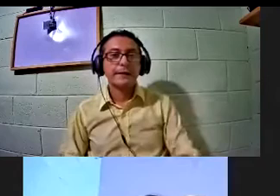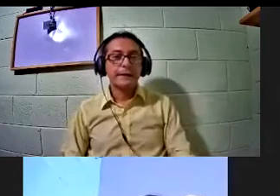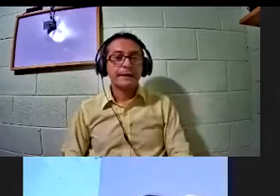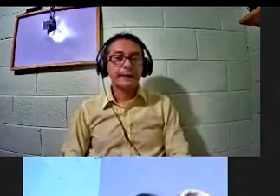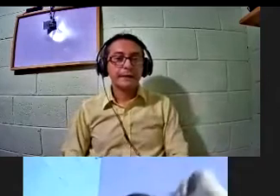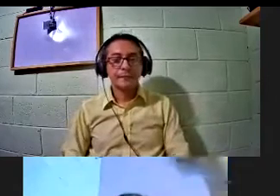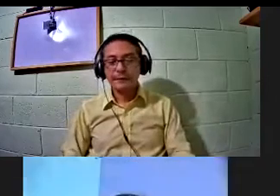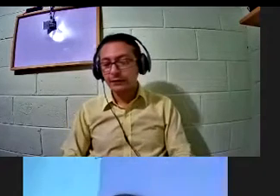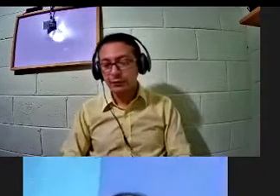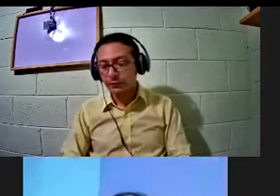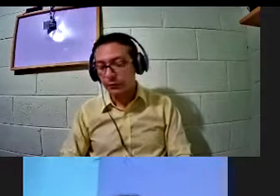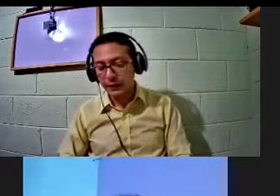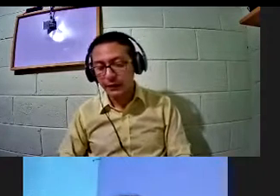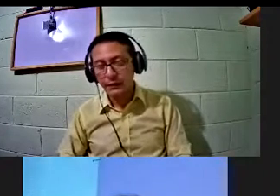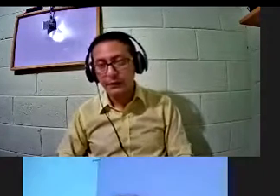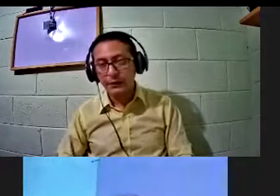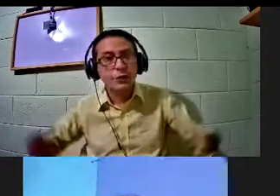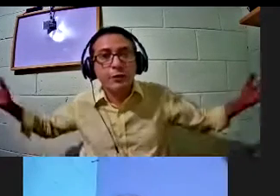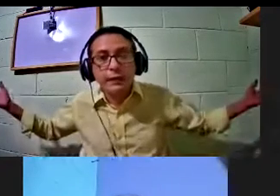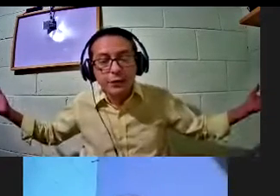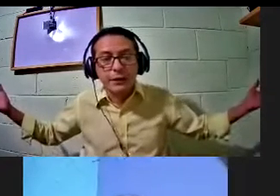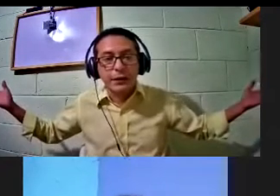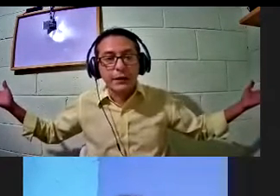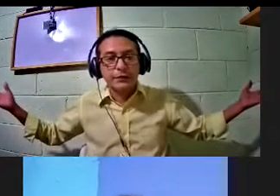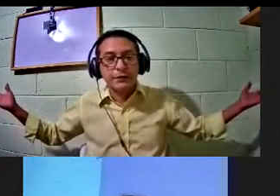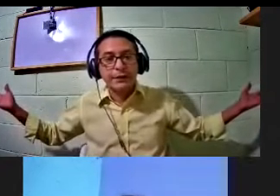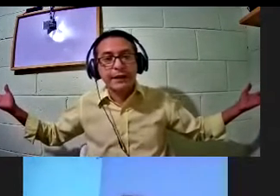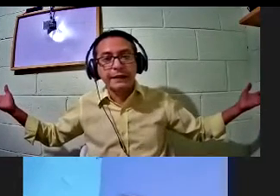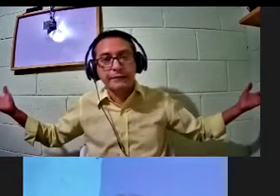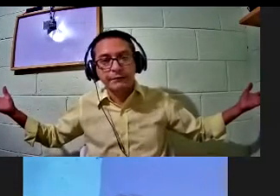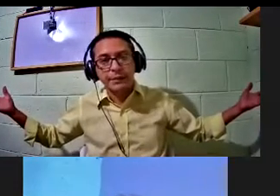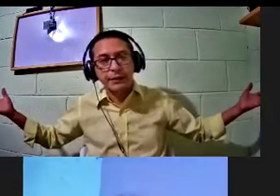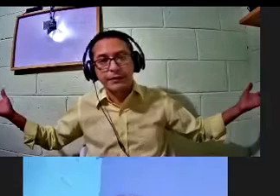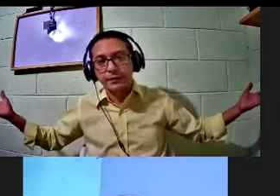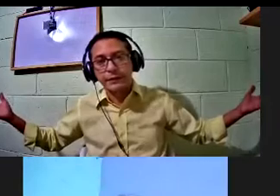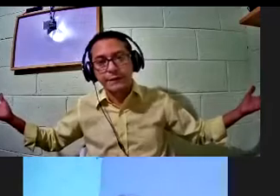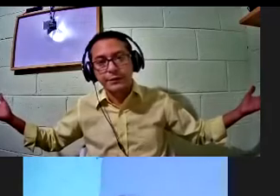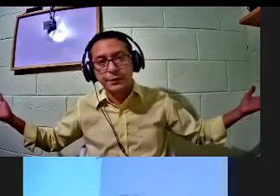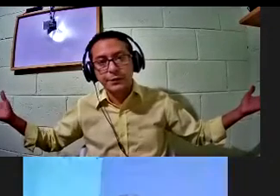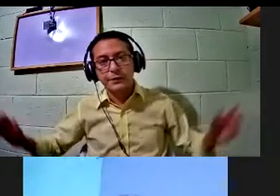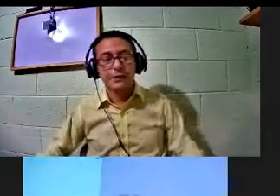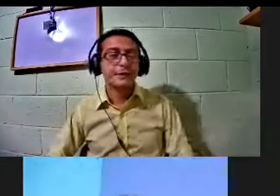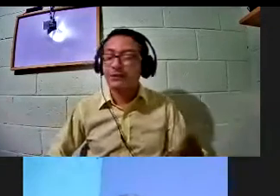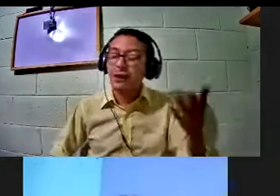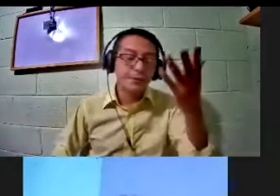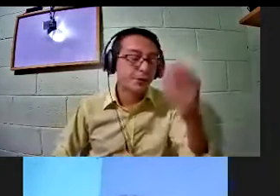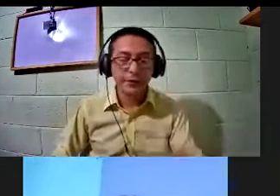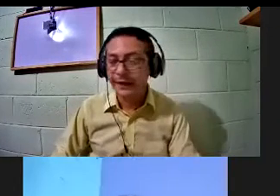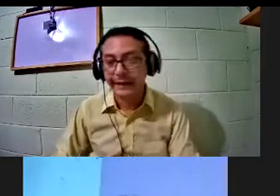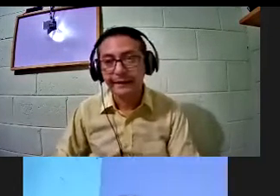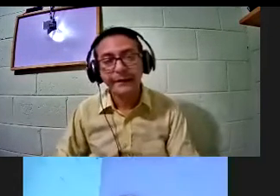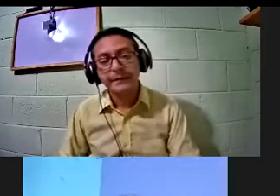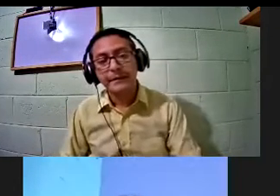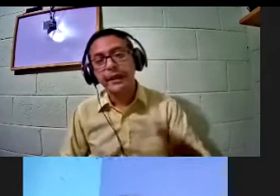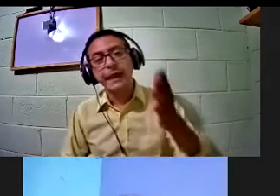le dice, mira Francisco, vamos a, let's go play soccer tonight. Vamos a jugar soccer esta noche. Usted le dice, oh, I'm sorry,